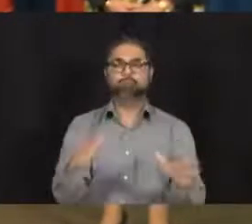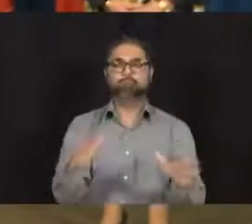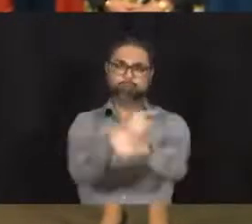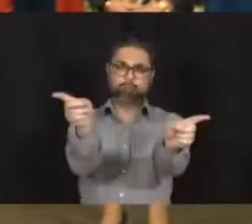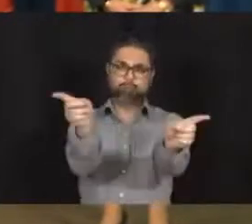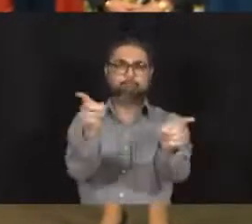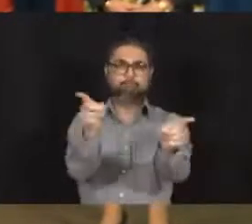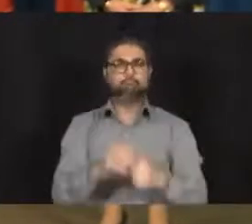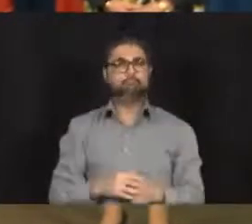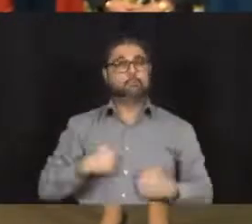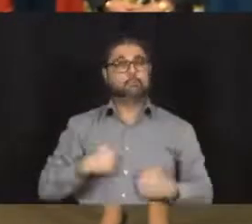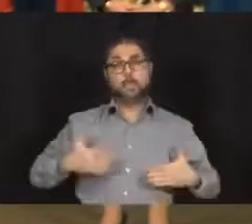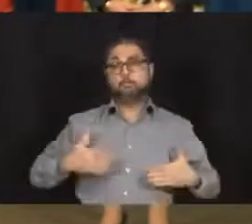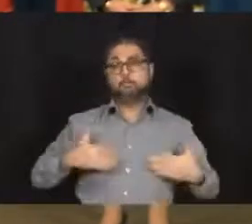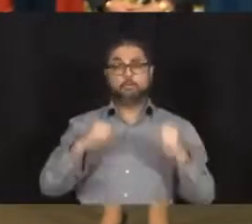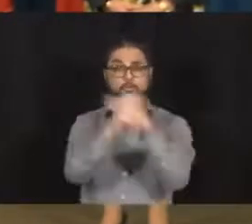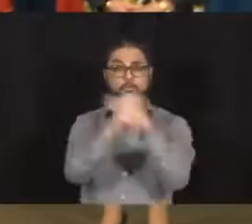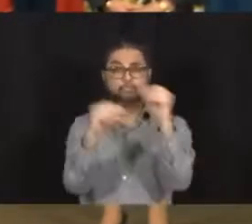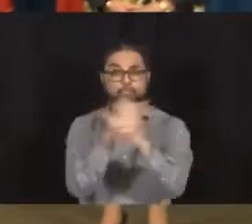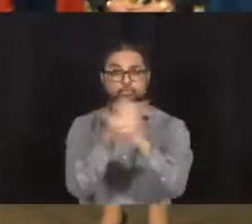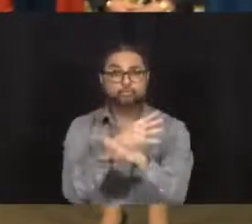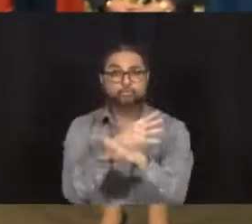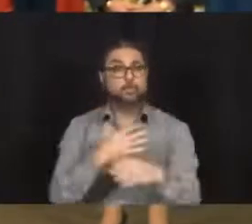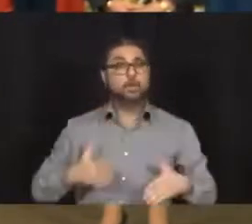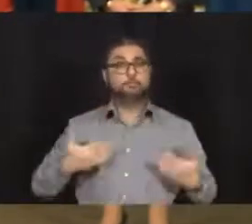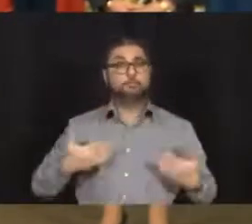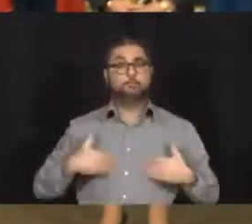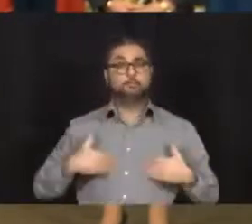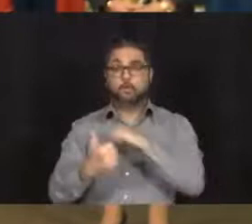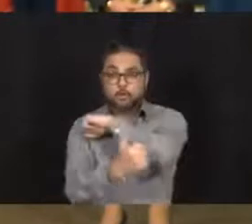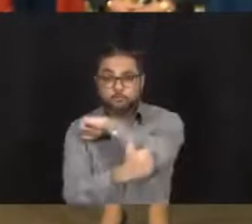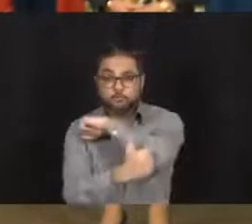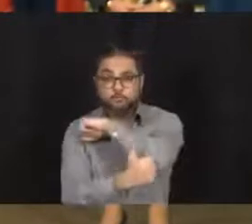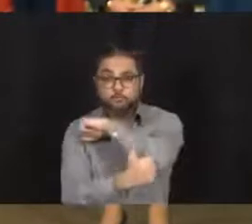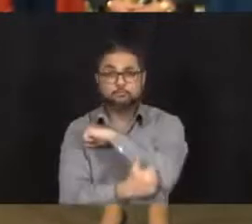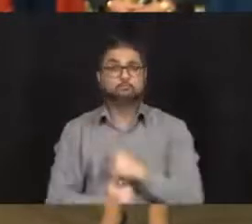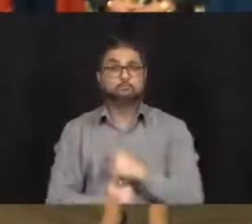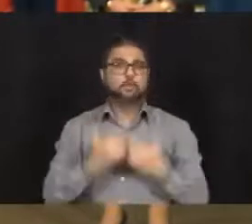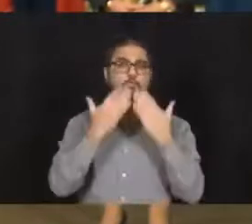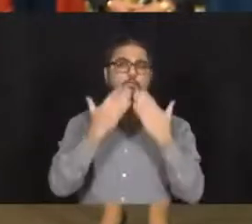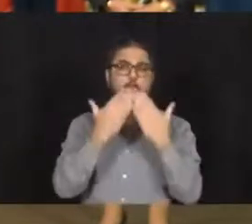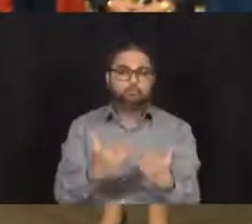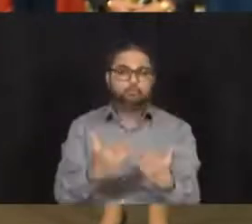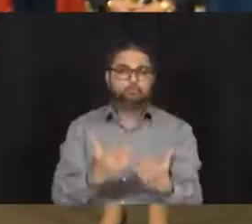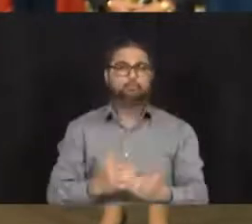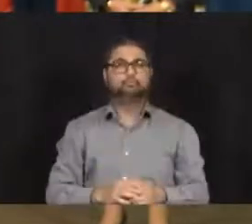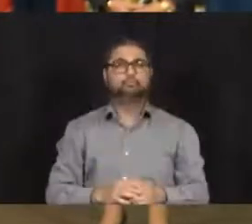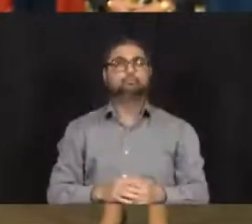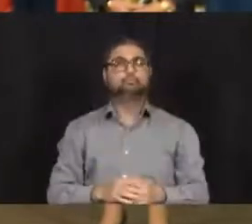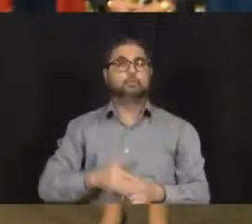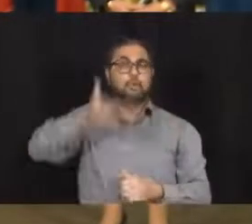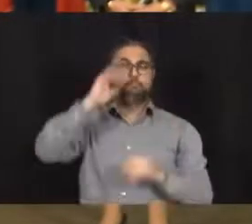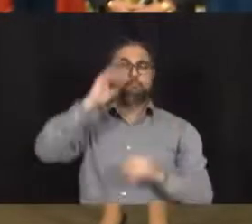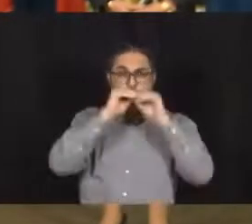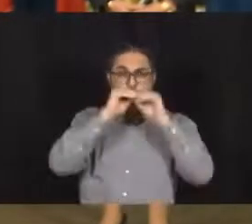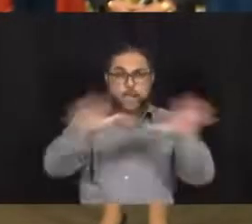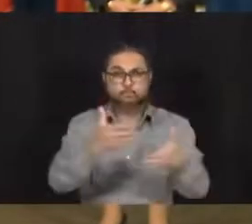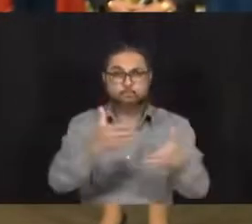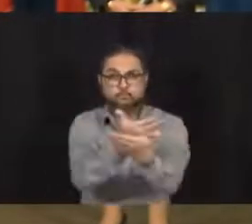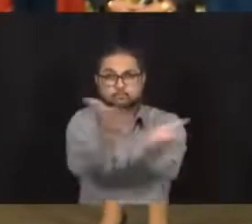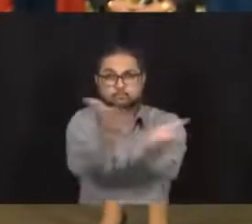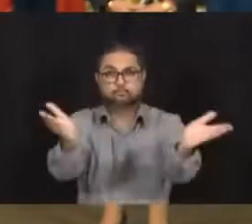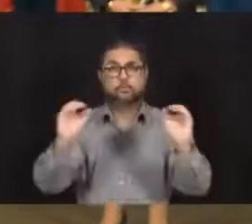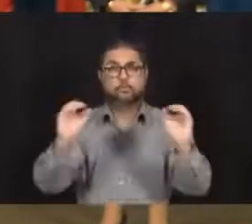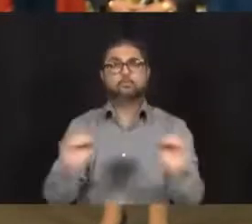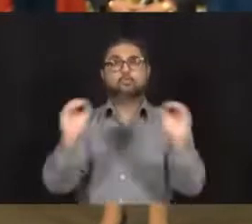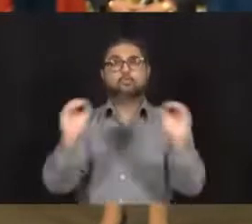Easter and happy Passover. Thank you, and God bless the people of Ontario. Thank you. Go to the phone line